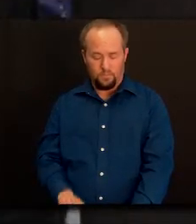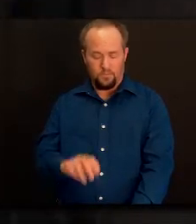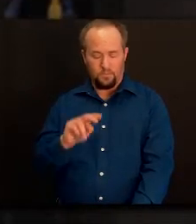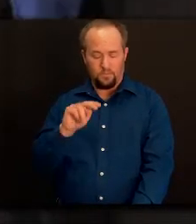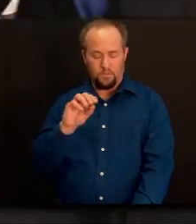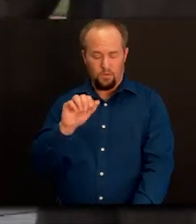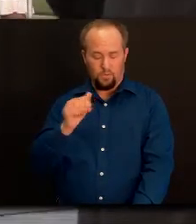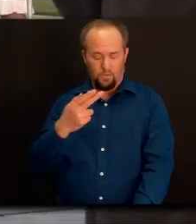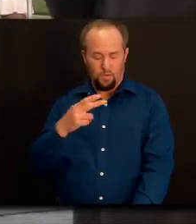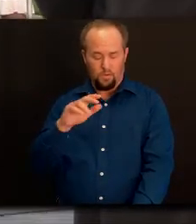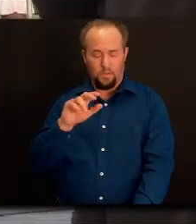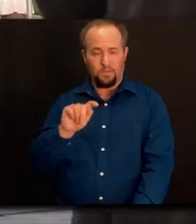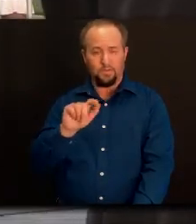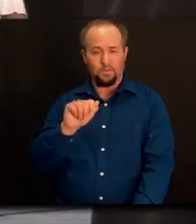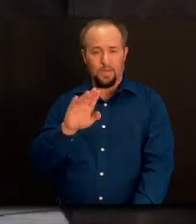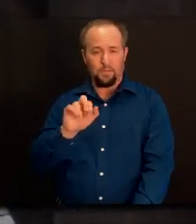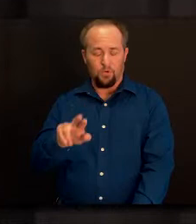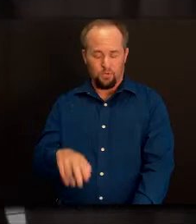Noah James Tabor.